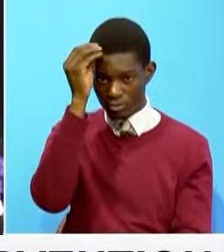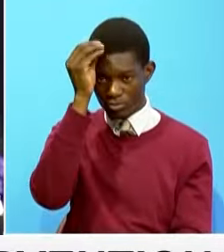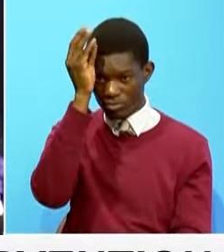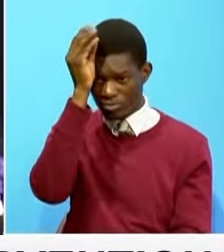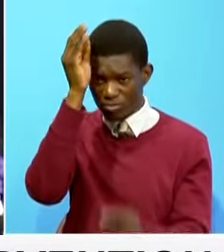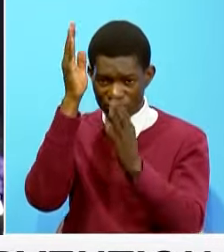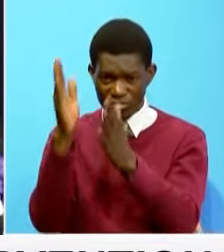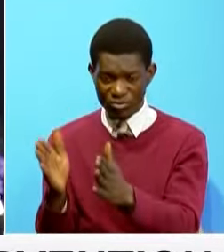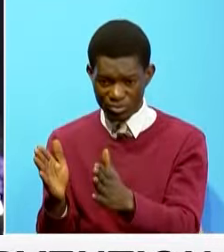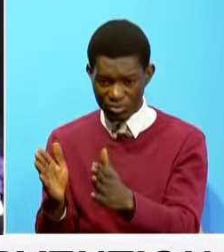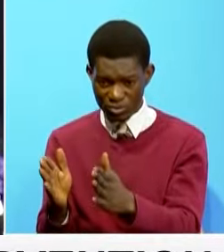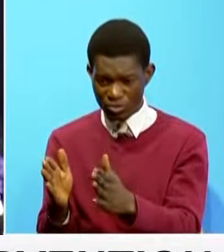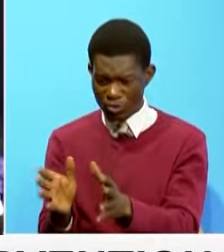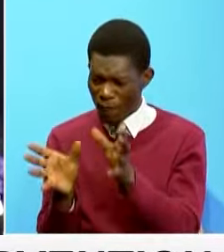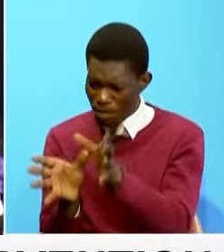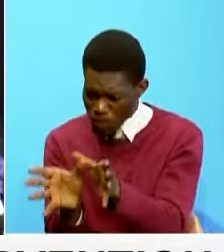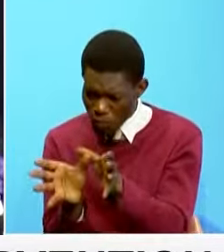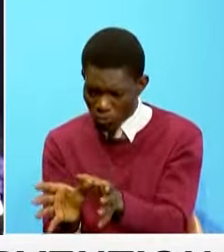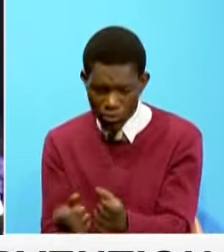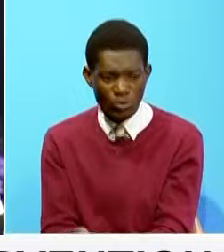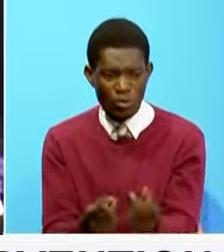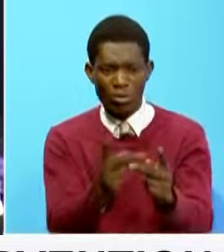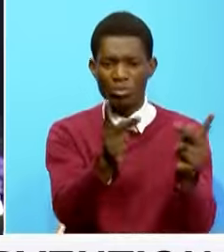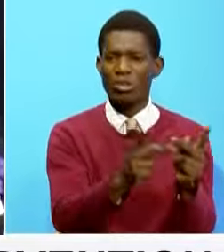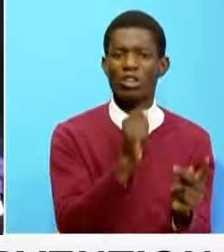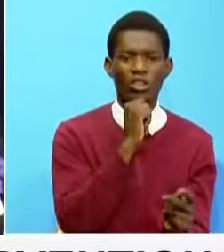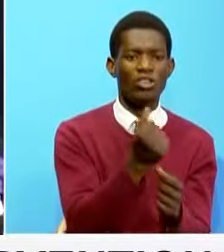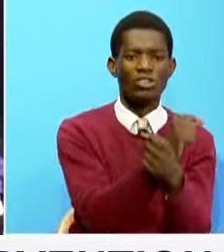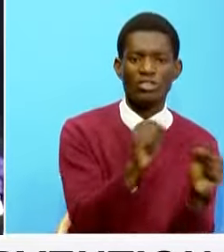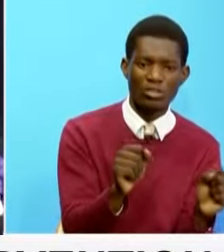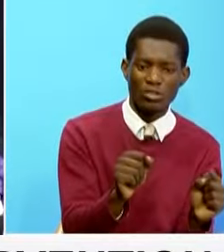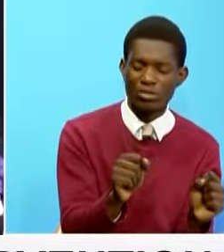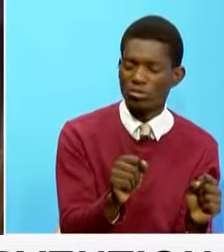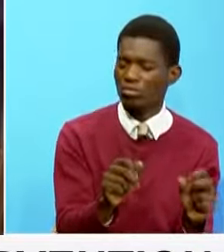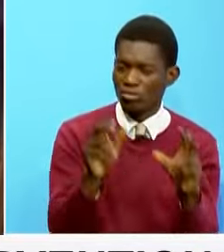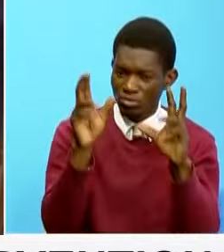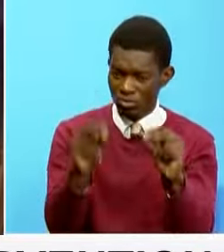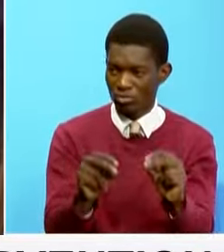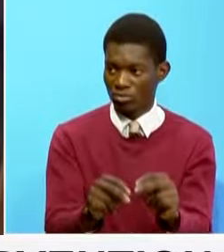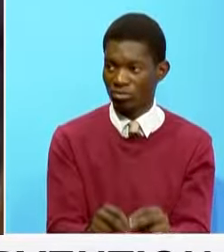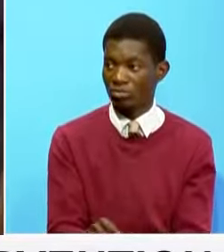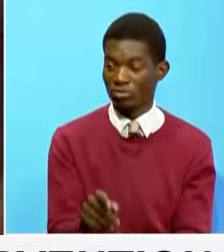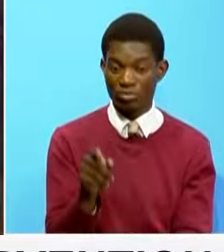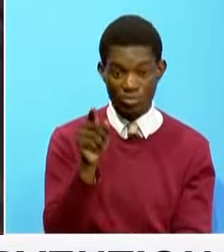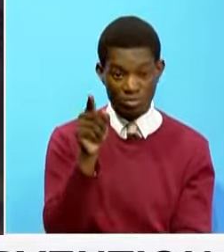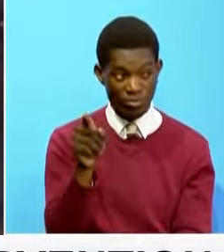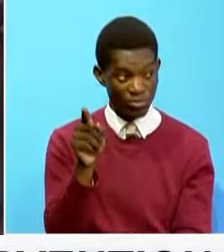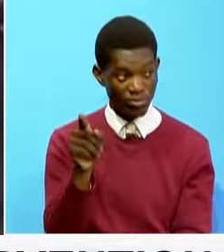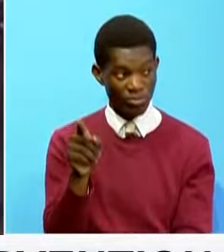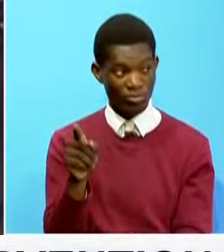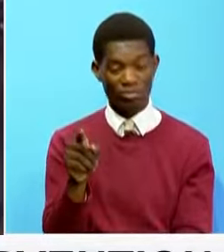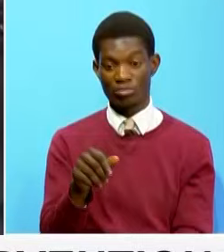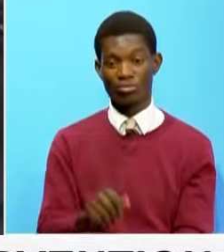No investor should come here and do any harm. No! These are online taxi